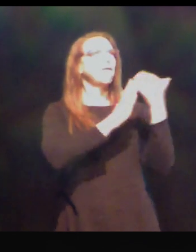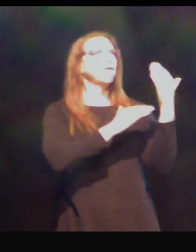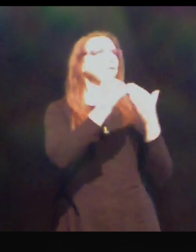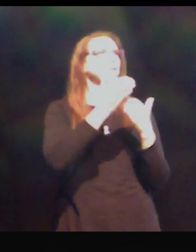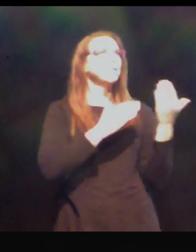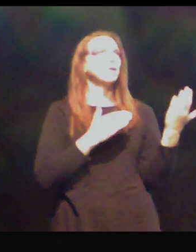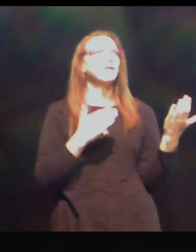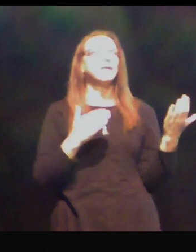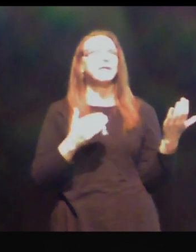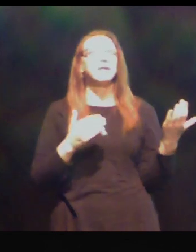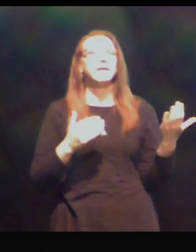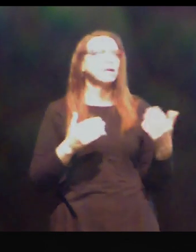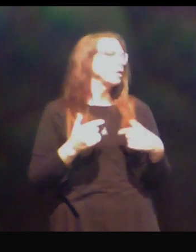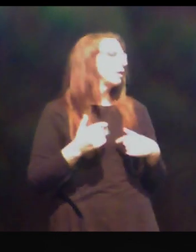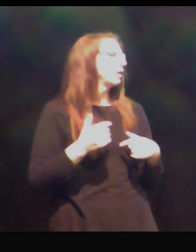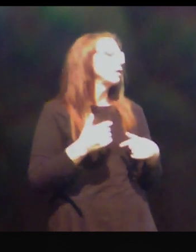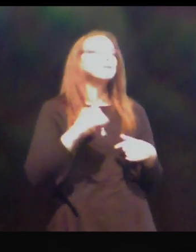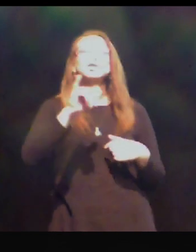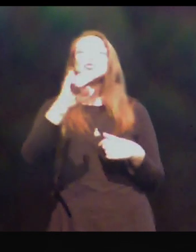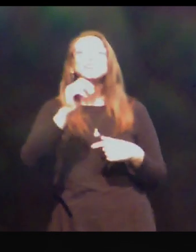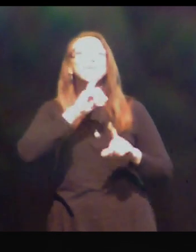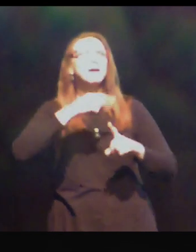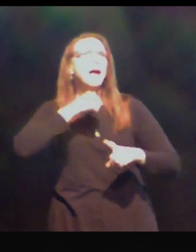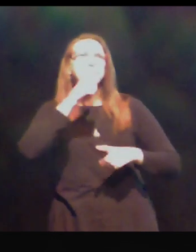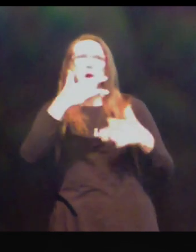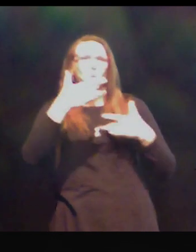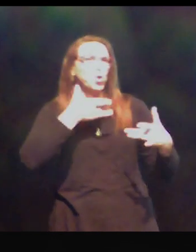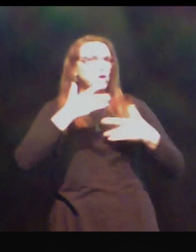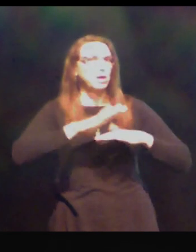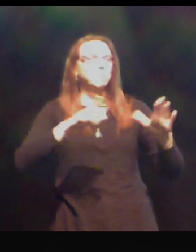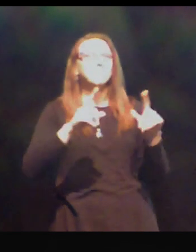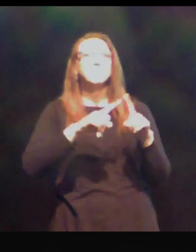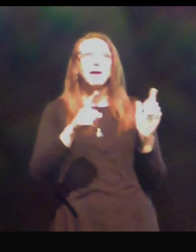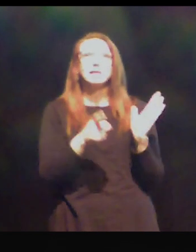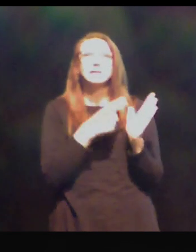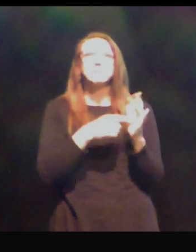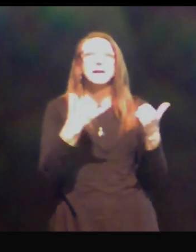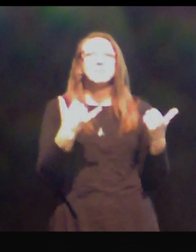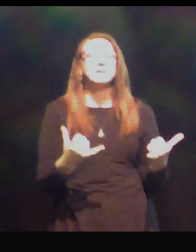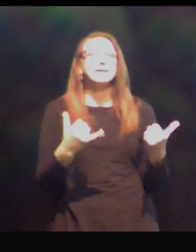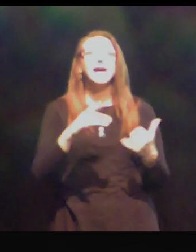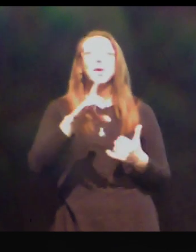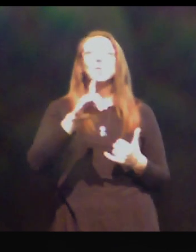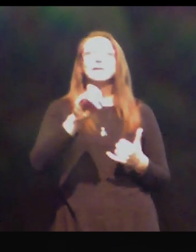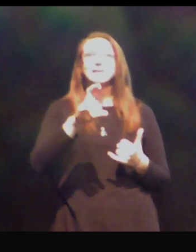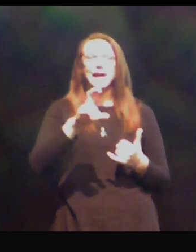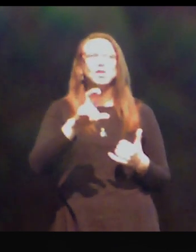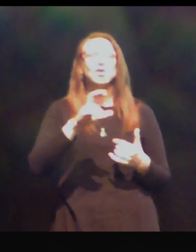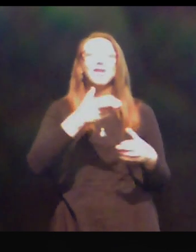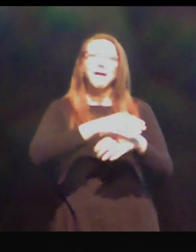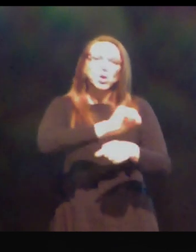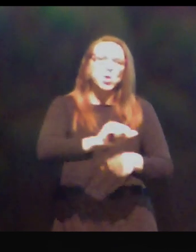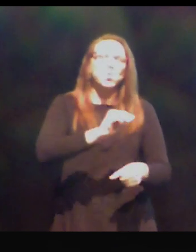it. I'm not worried about it at all, but I just find sometimes now after the shifts and the diner does kind of